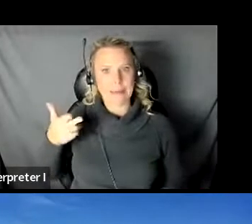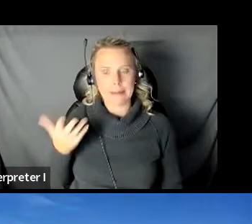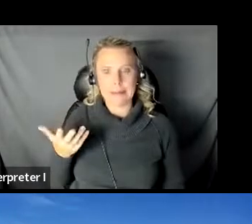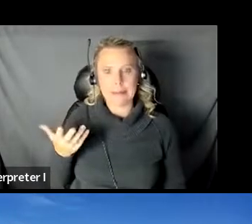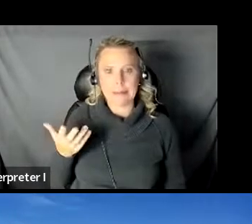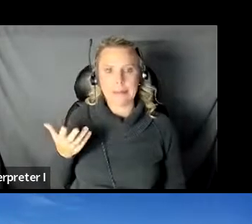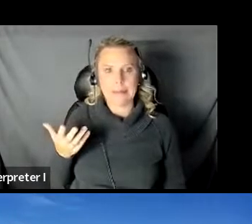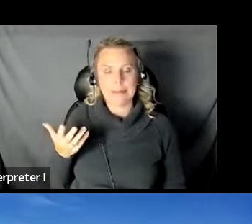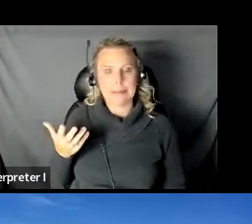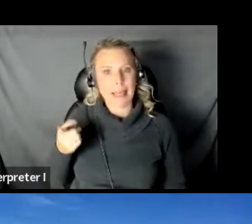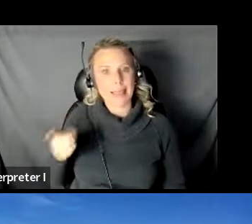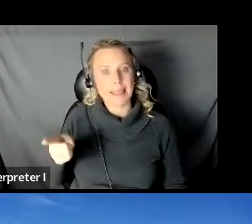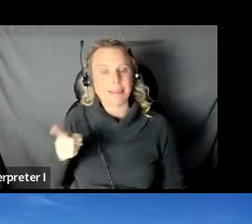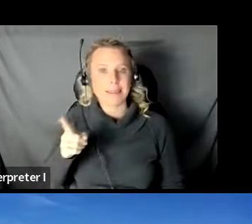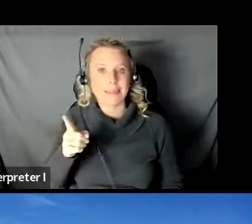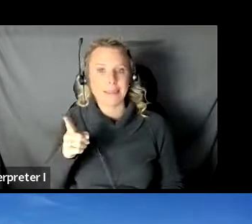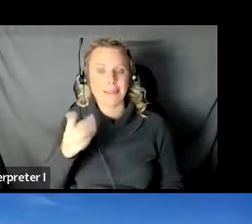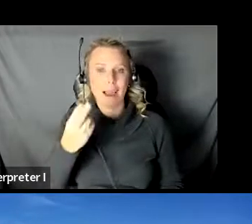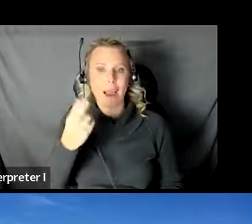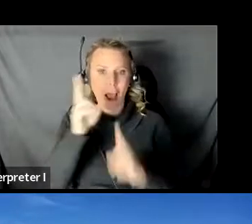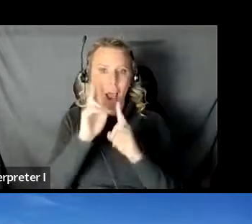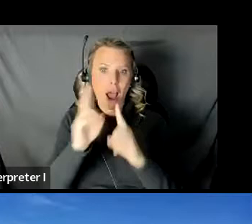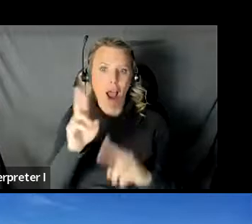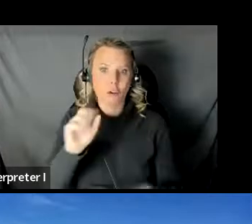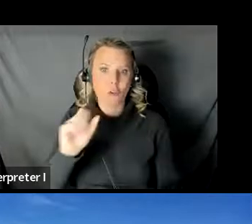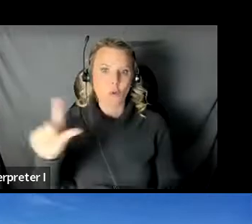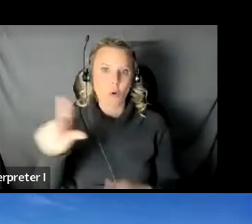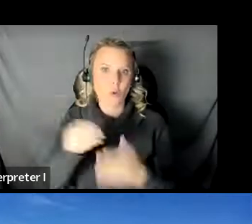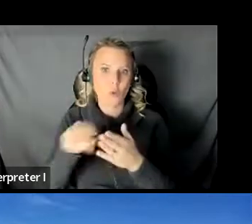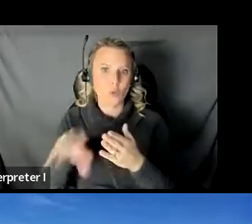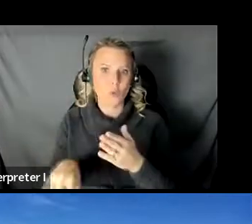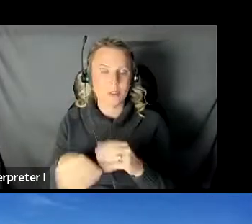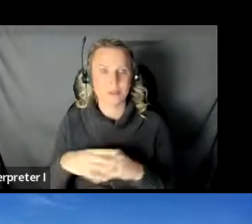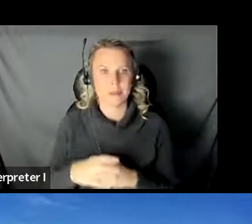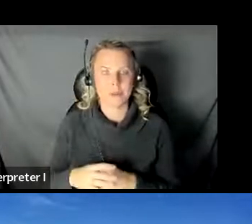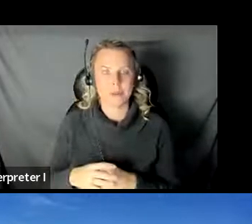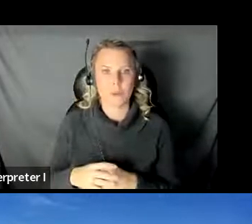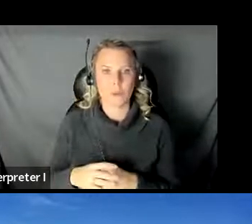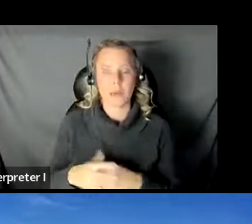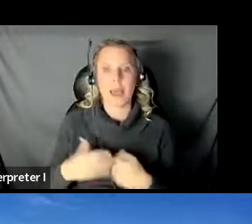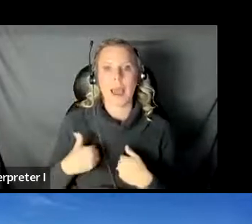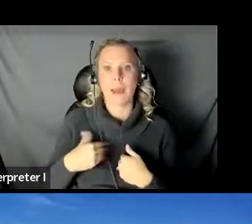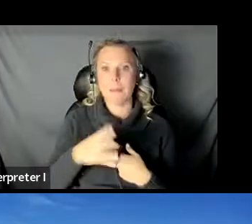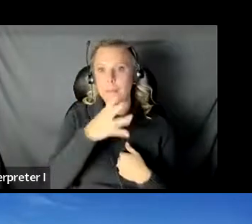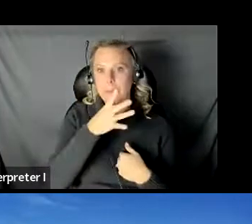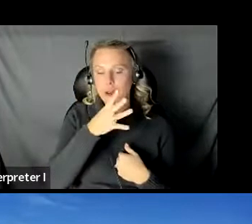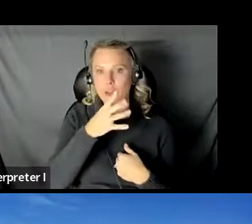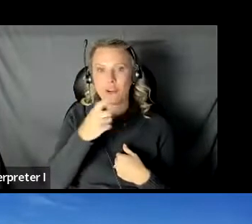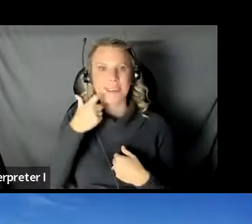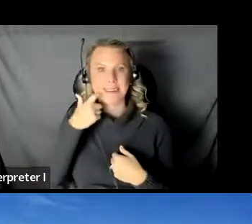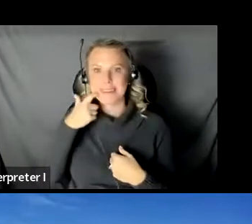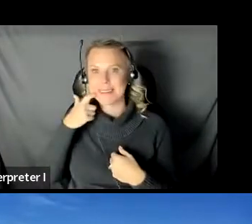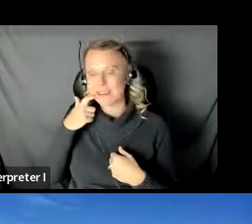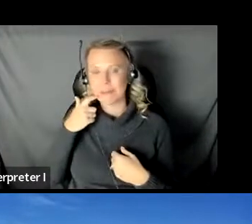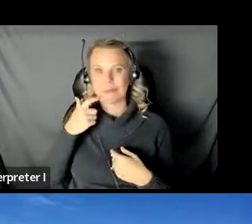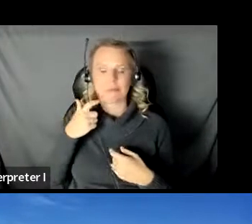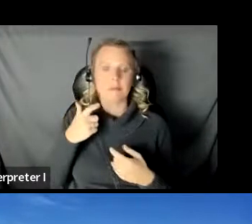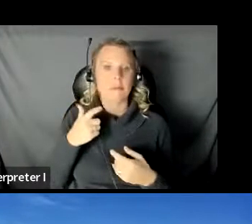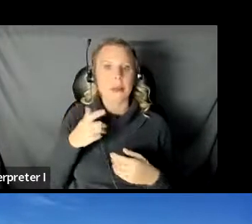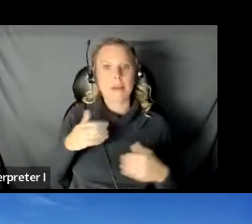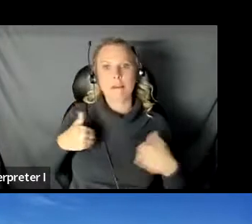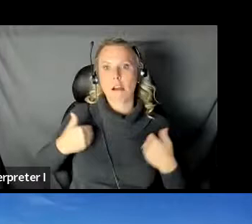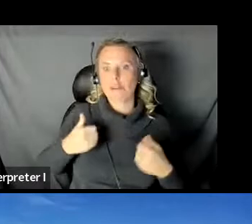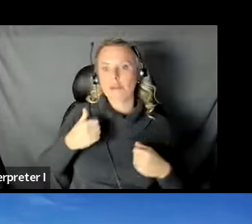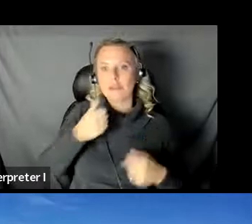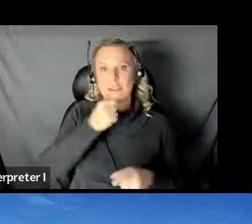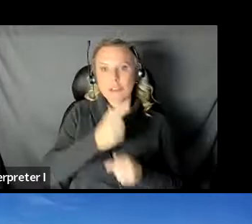this was an honor roll student who had a mother who dealt with addiction and a younger sister with special